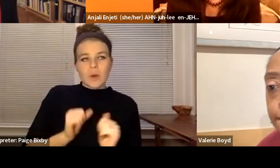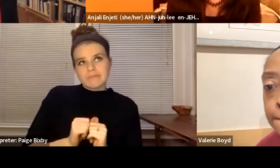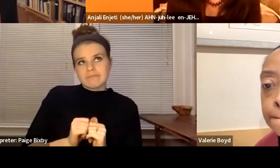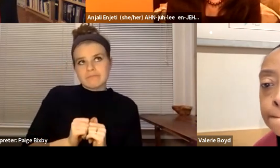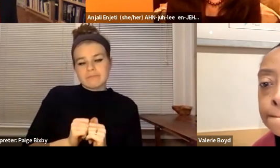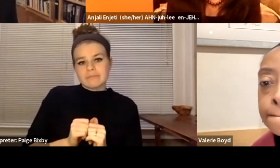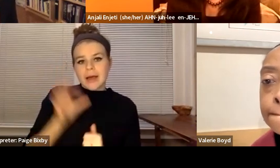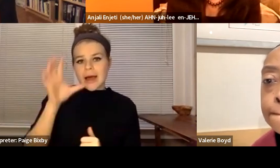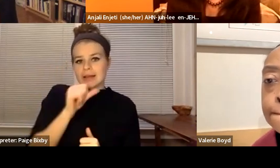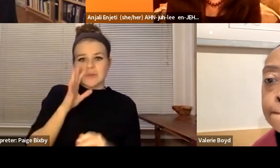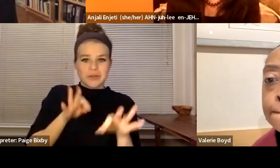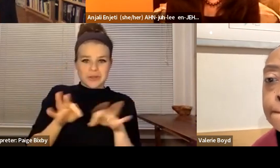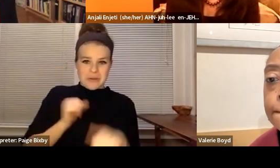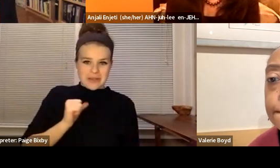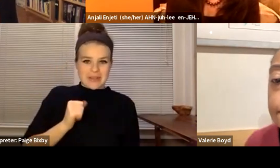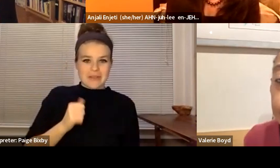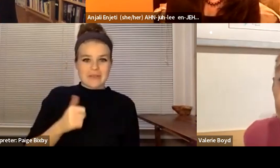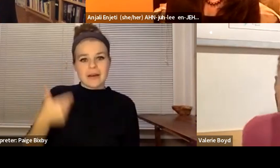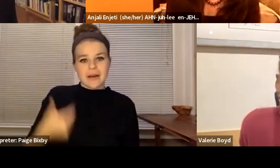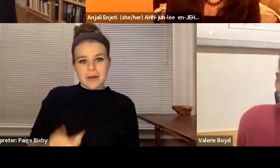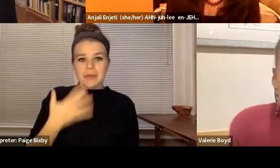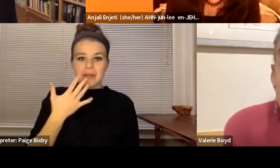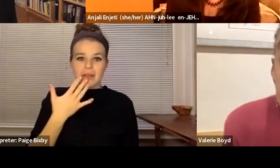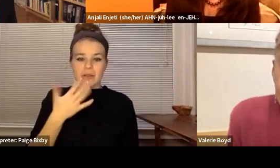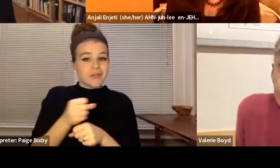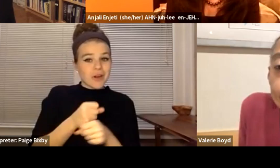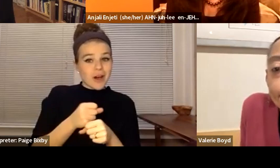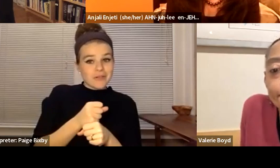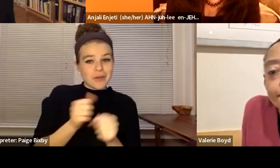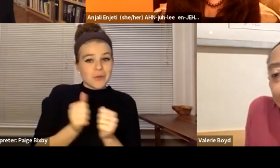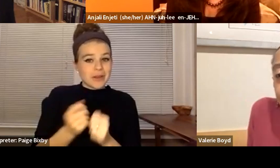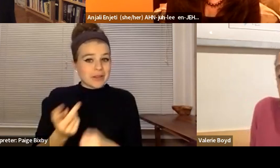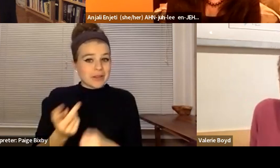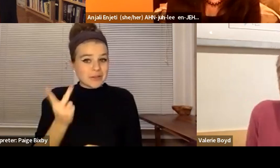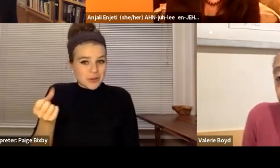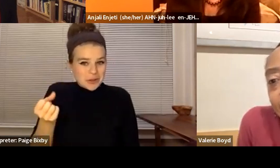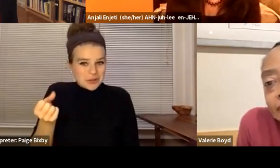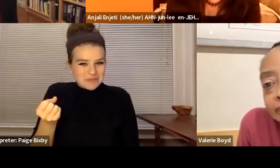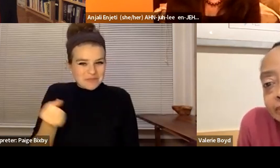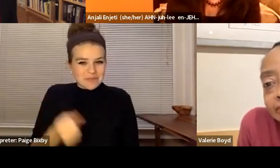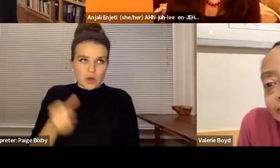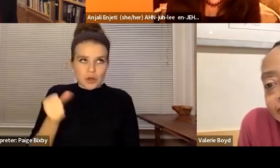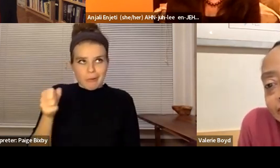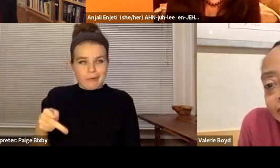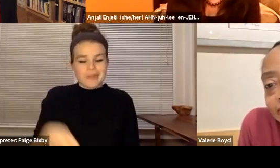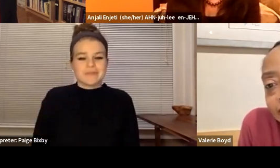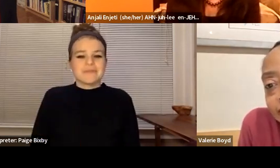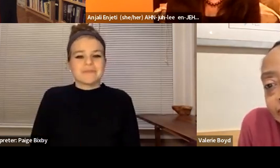I guess I'll describe myself. I am about the color of coffee and two creams, or cream and a half.